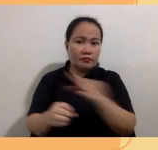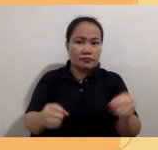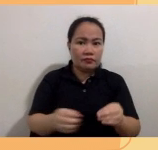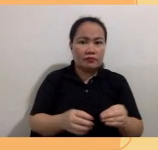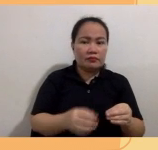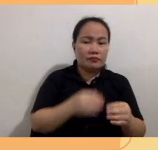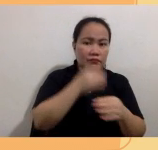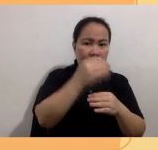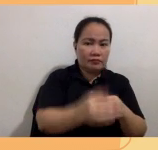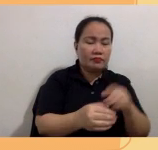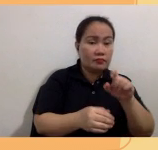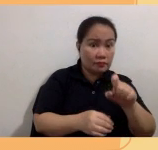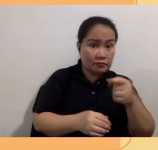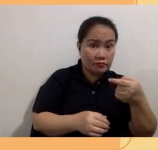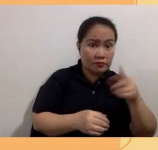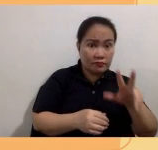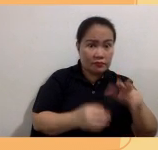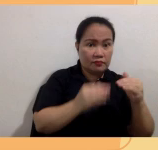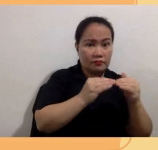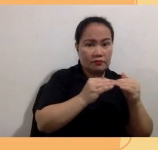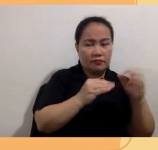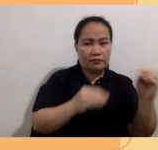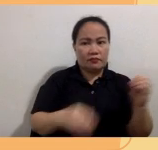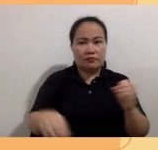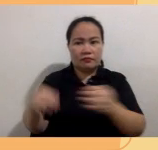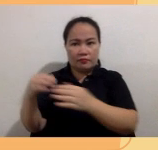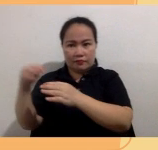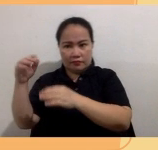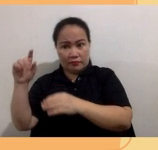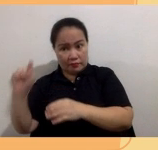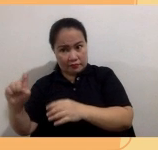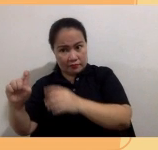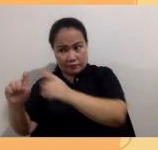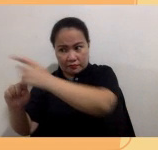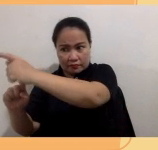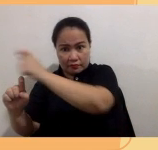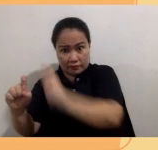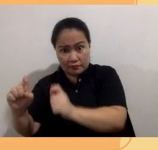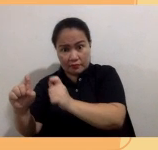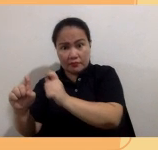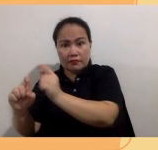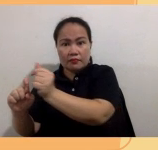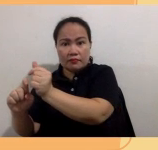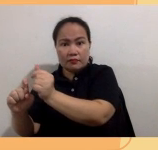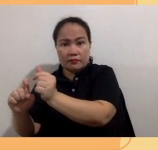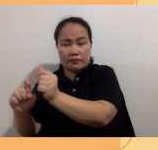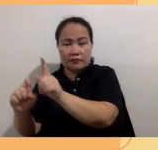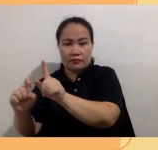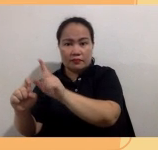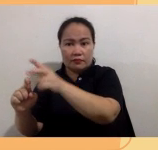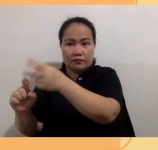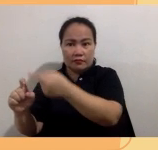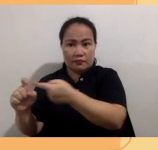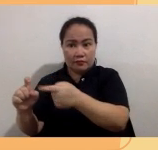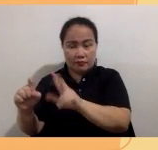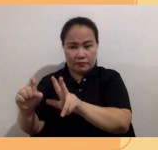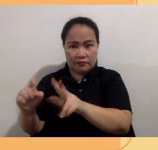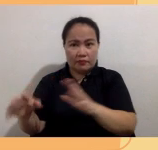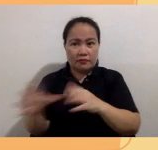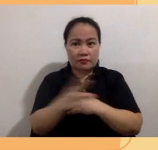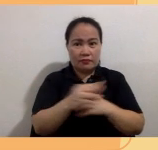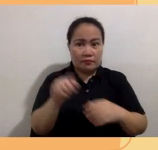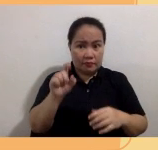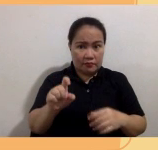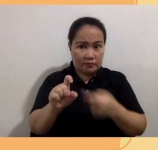to 0 and x minus 3 is equal to 0. So we will have x is equal to negative 3 and x is